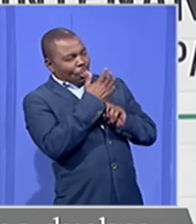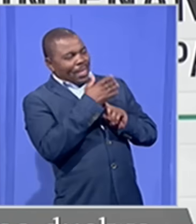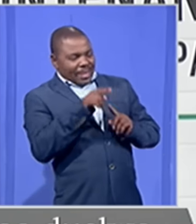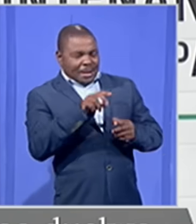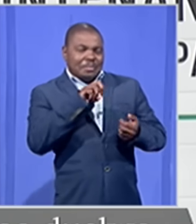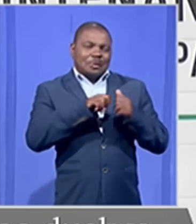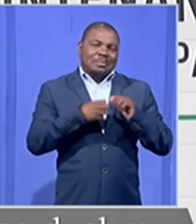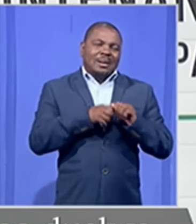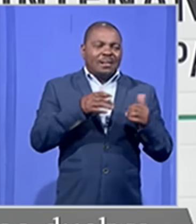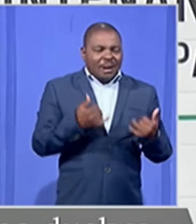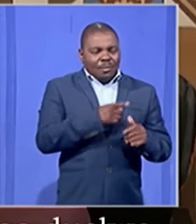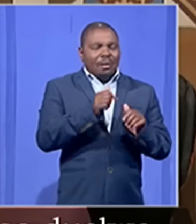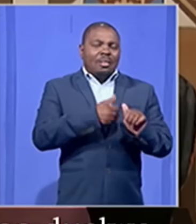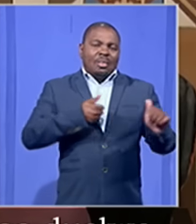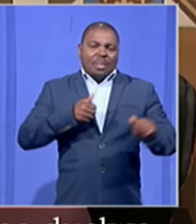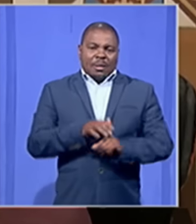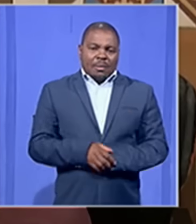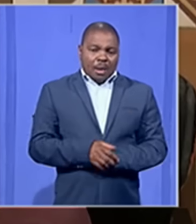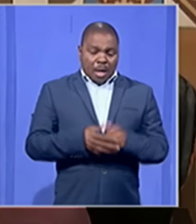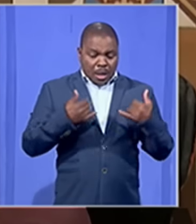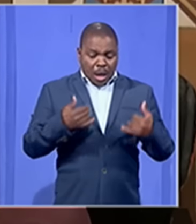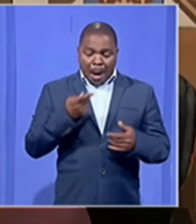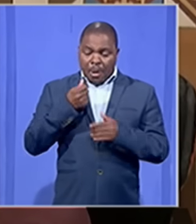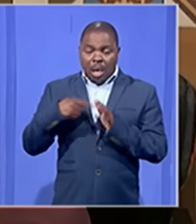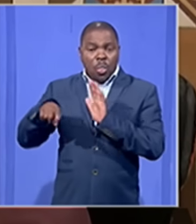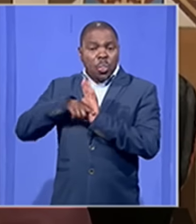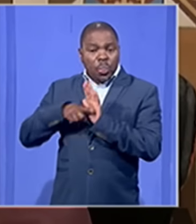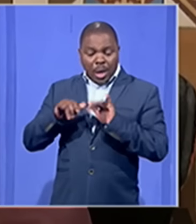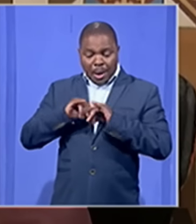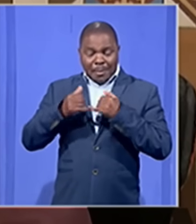poelo morago. Re ka ga dikoloto